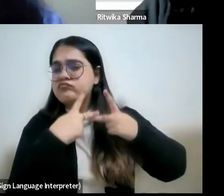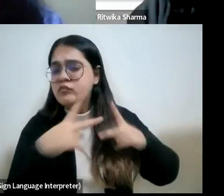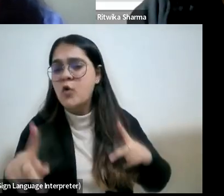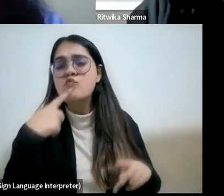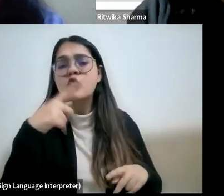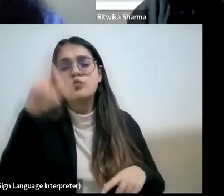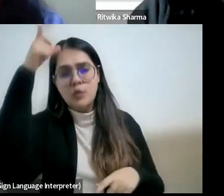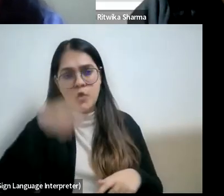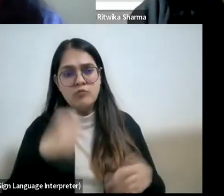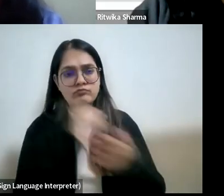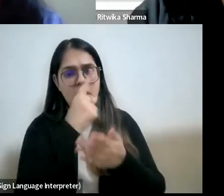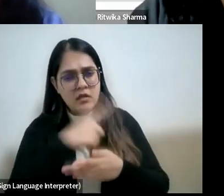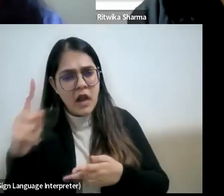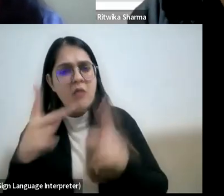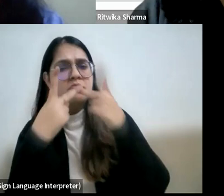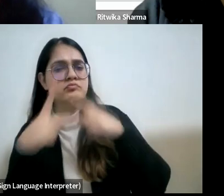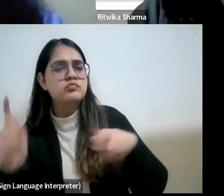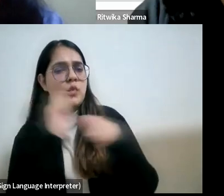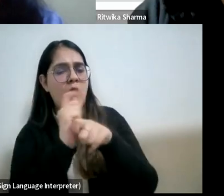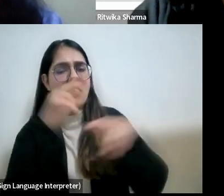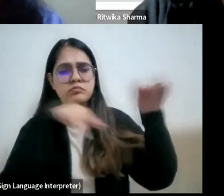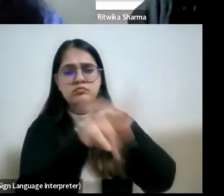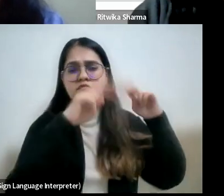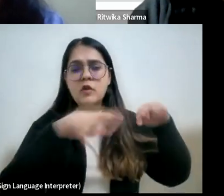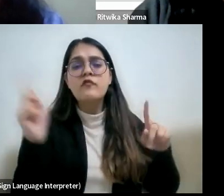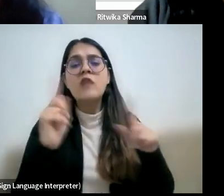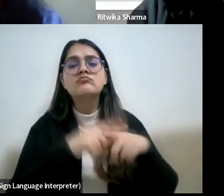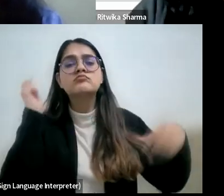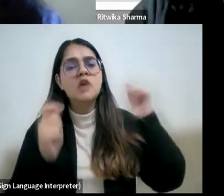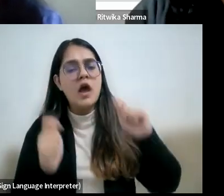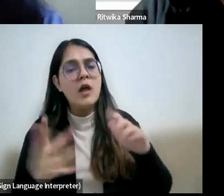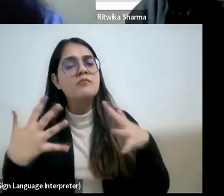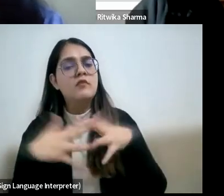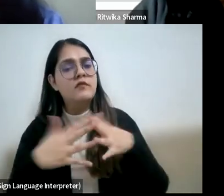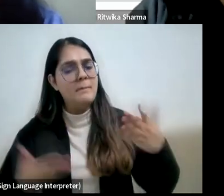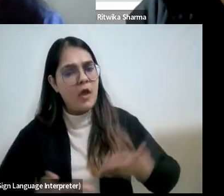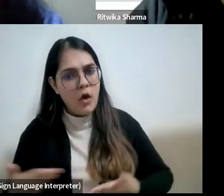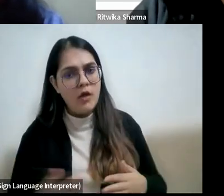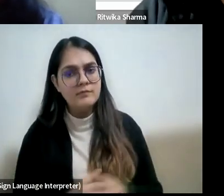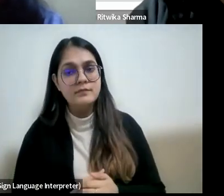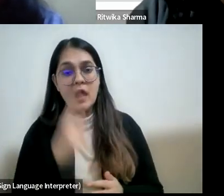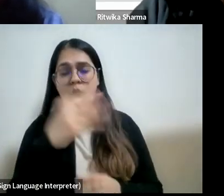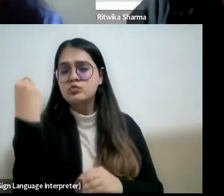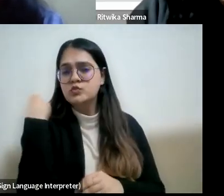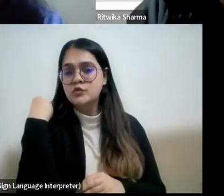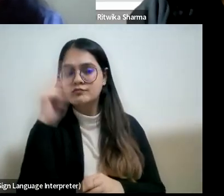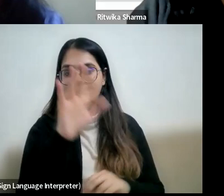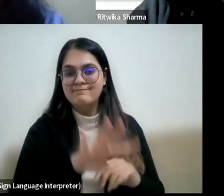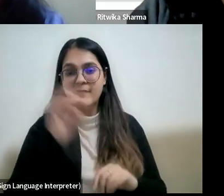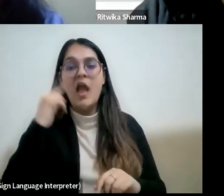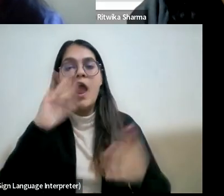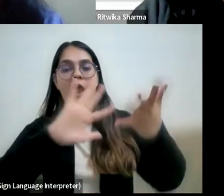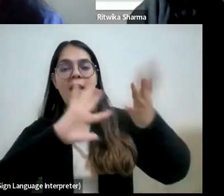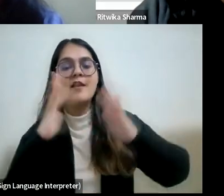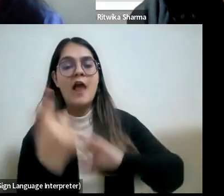human rights and access to justice in the interiors of Jharkhand and West Bengal. Most recently, Afreen has been selected for the International